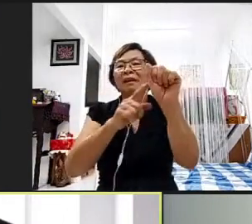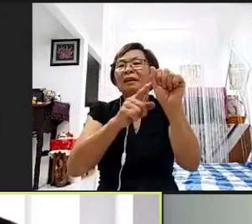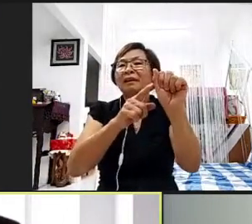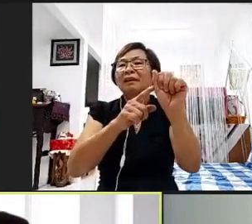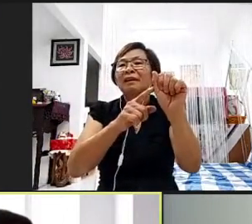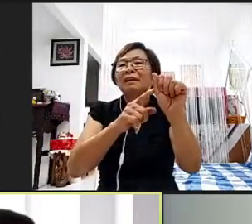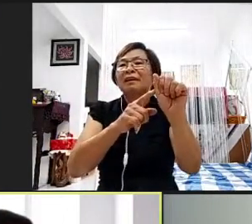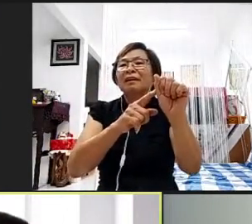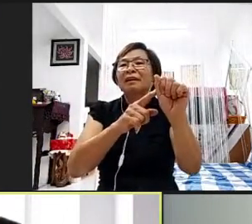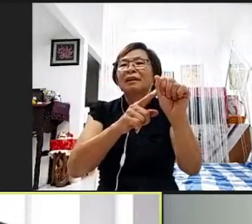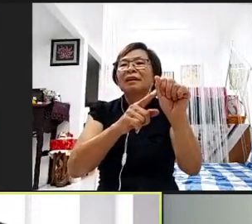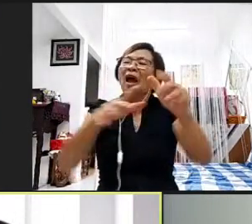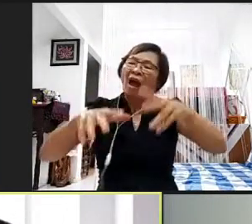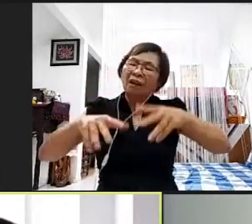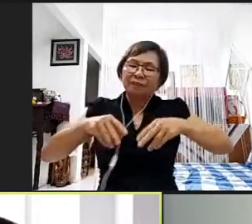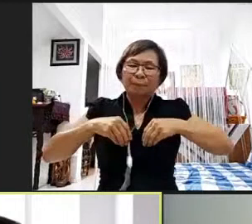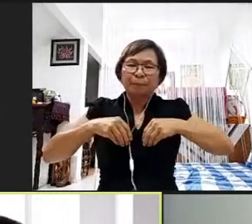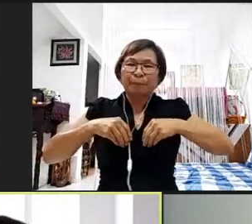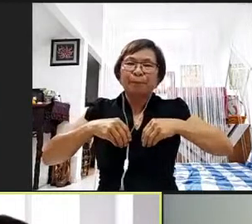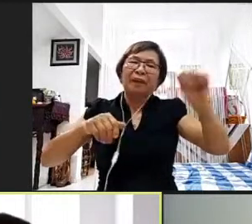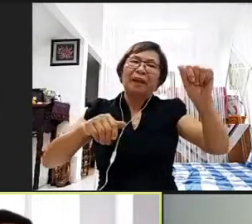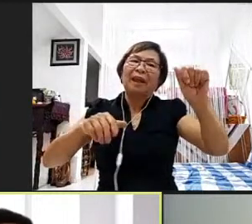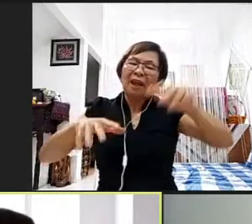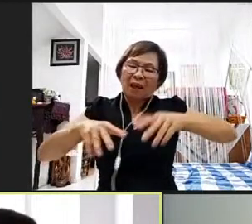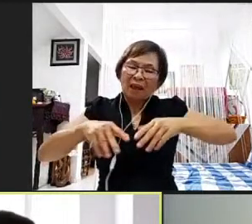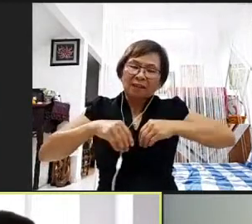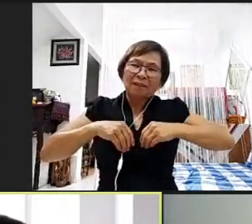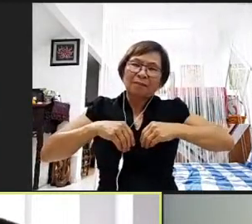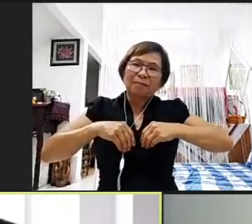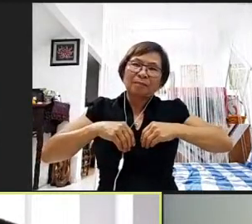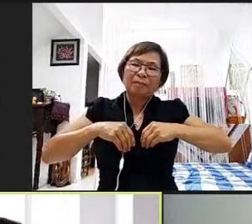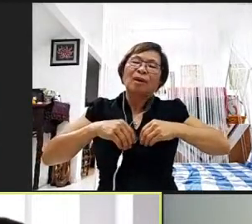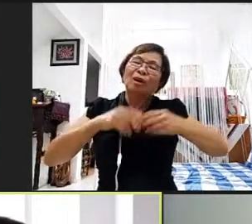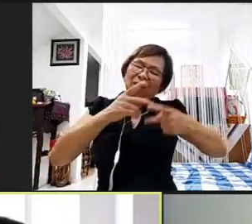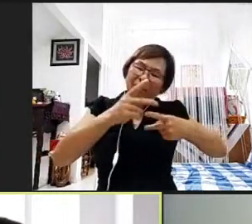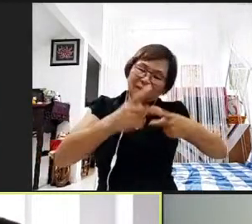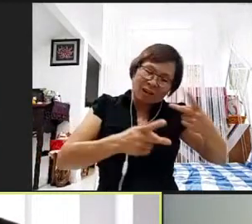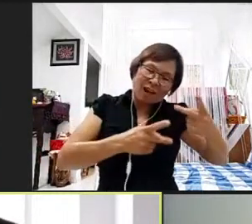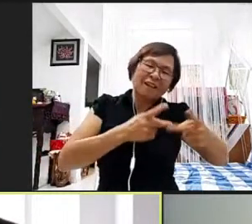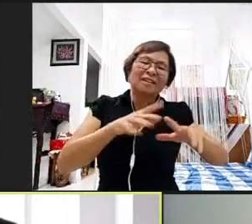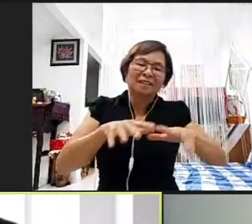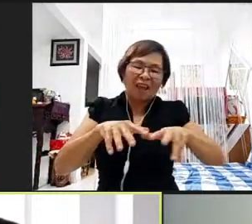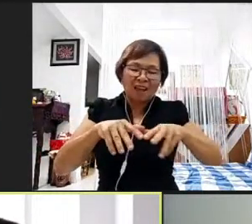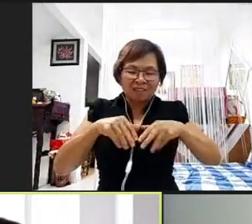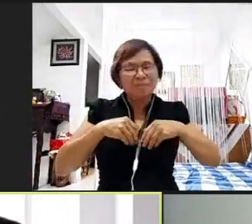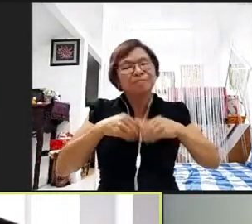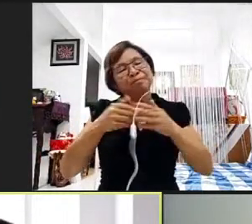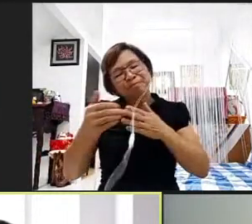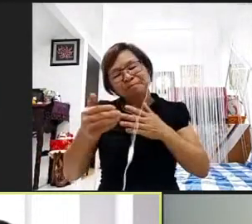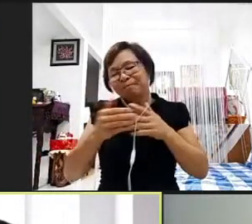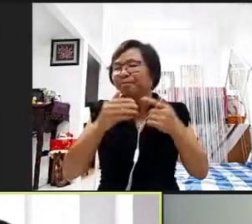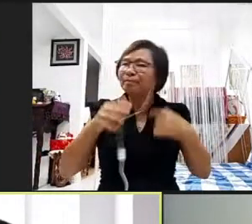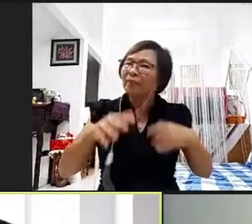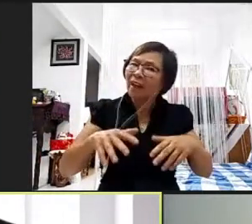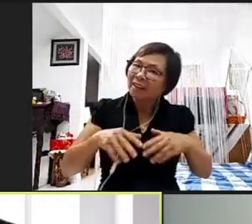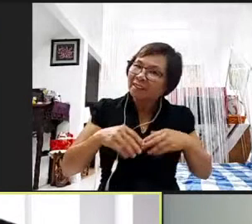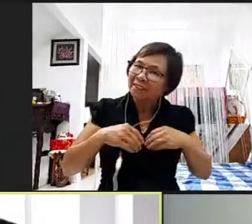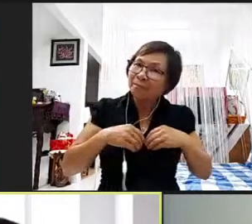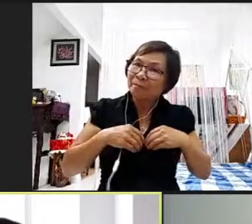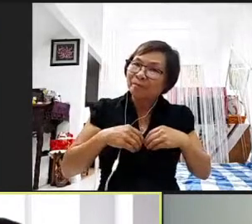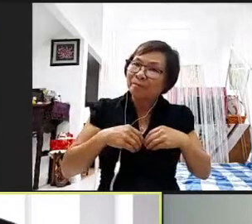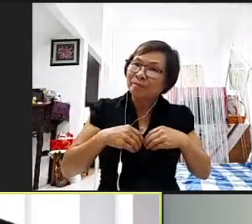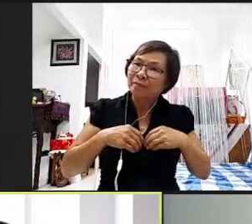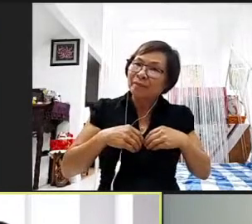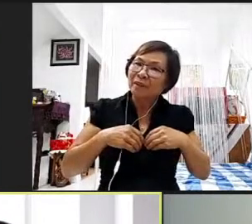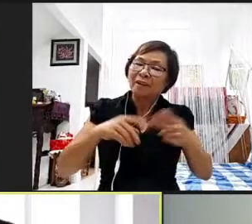A means acceptance. Okay, acceptance with kindness. That's very important. So we accept that we are stressed up,